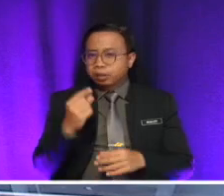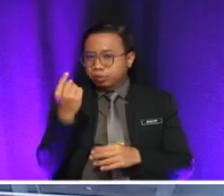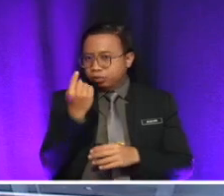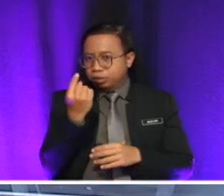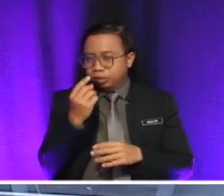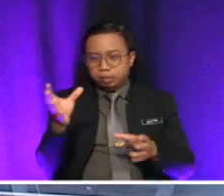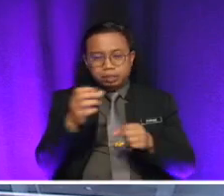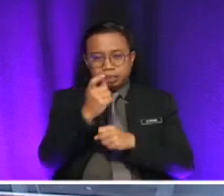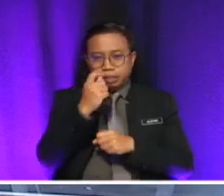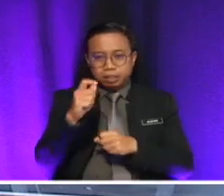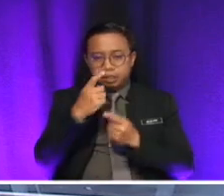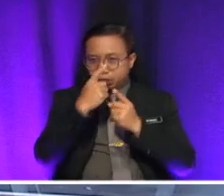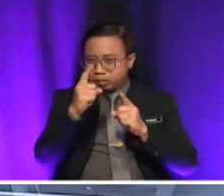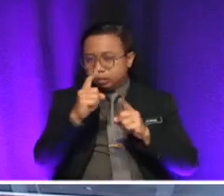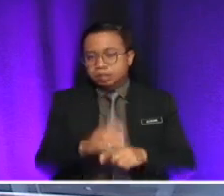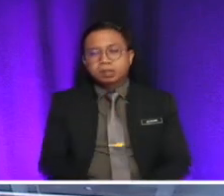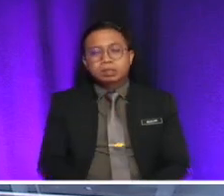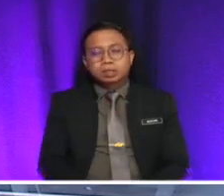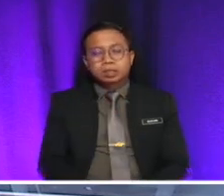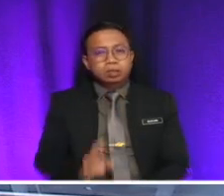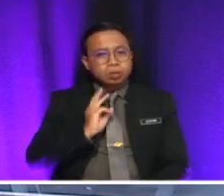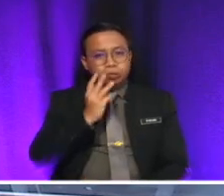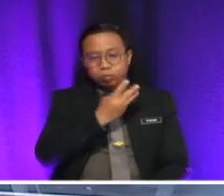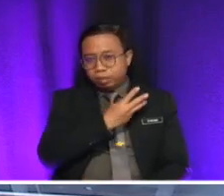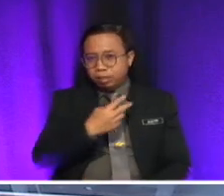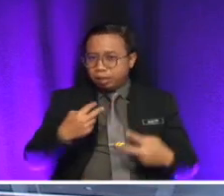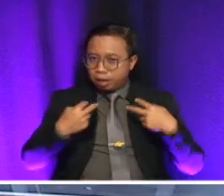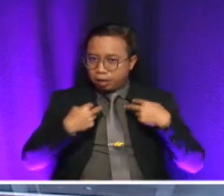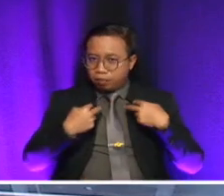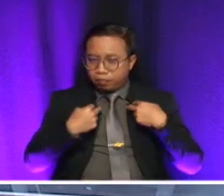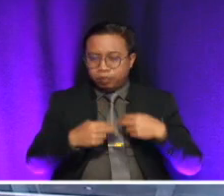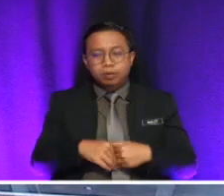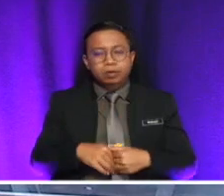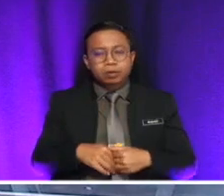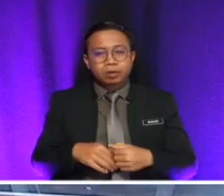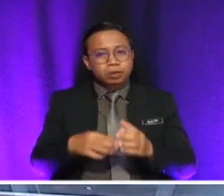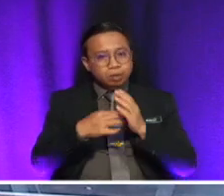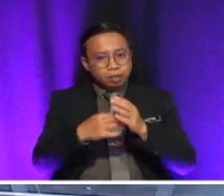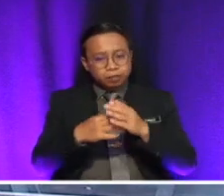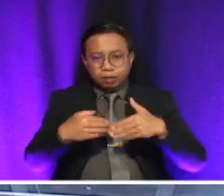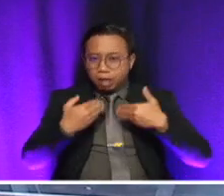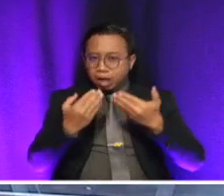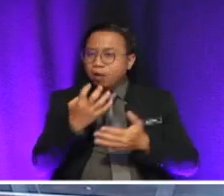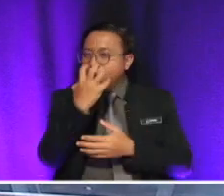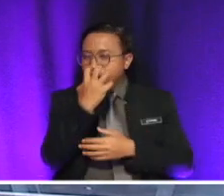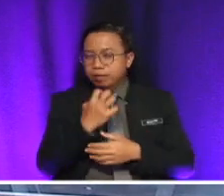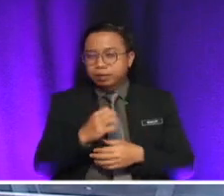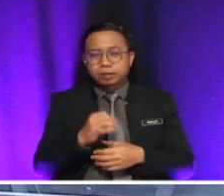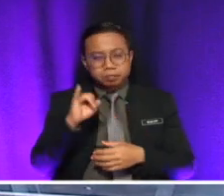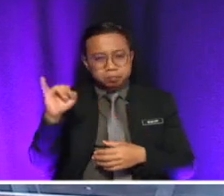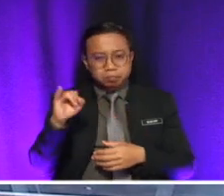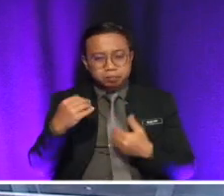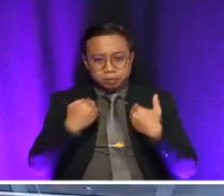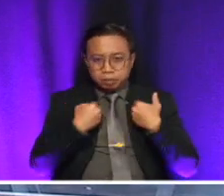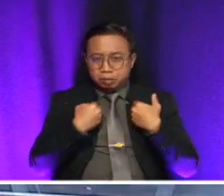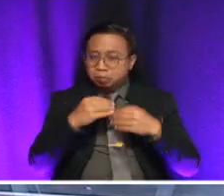the answer, but you're right. As soon as you said that we have to, it refers to how annoying it was. It has to be a situation